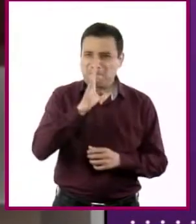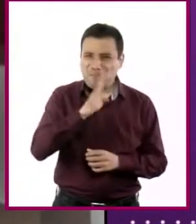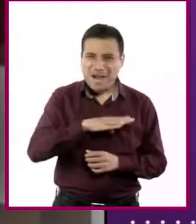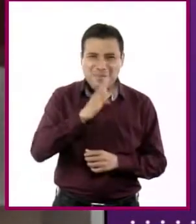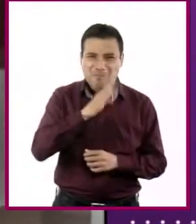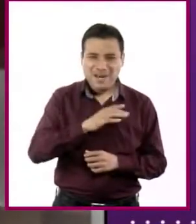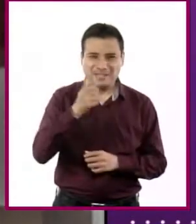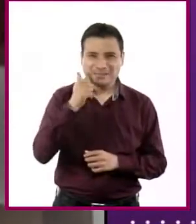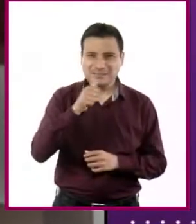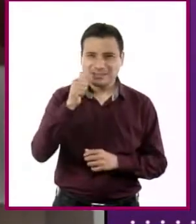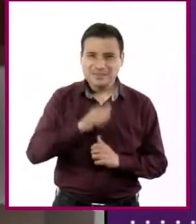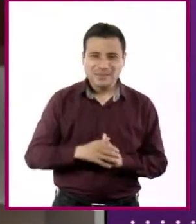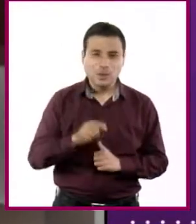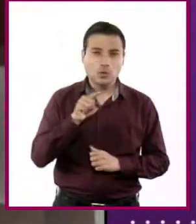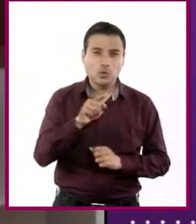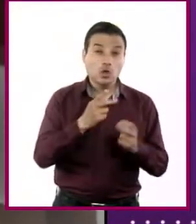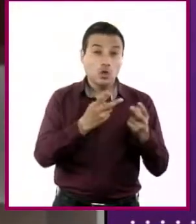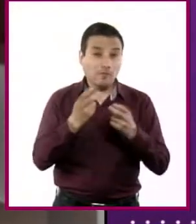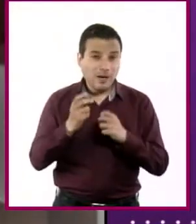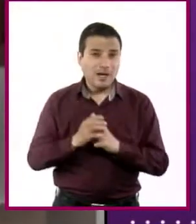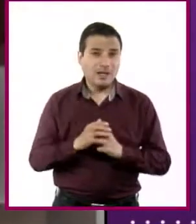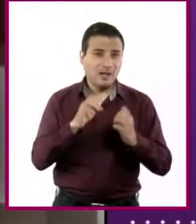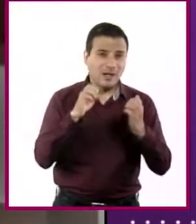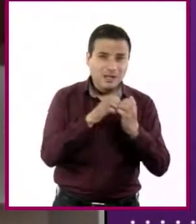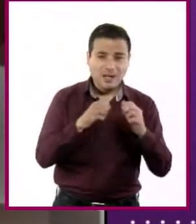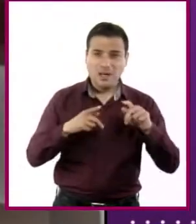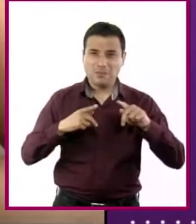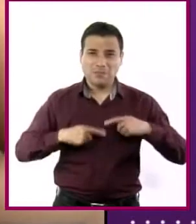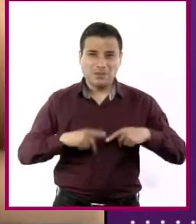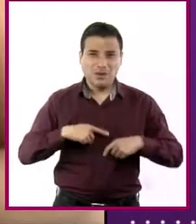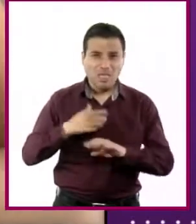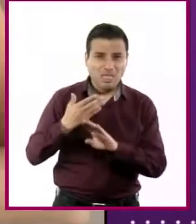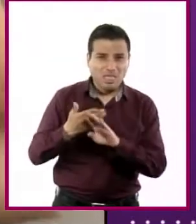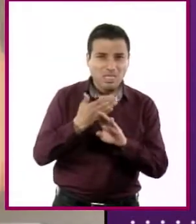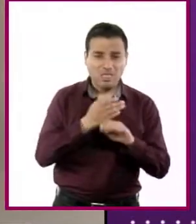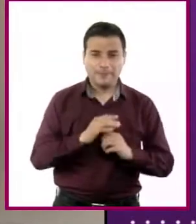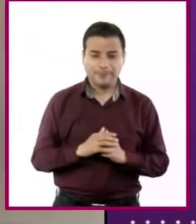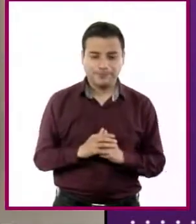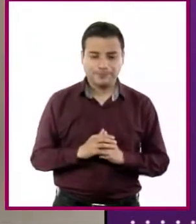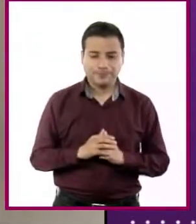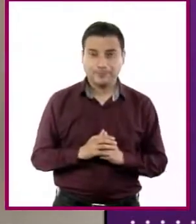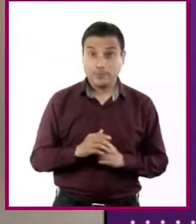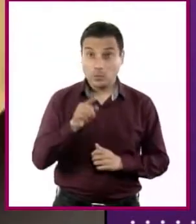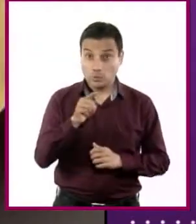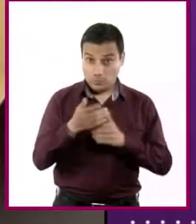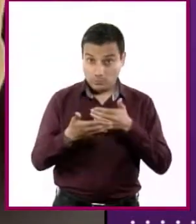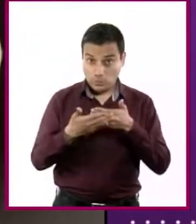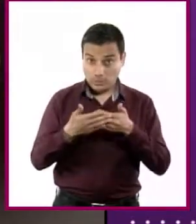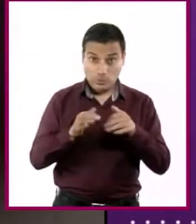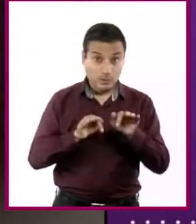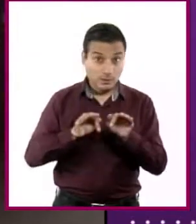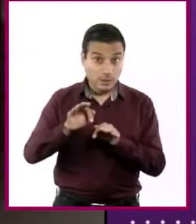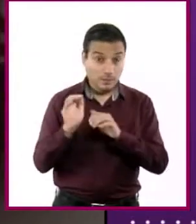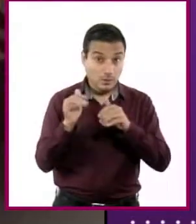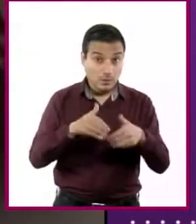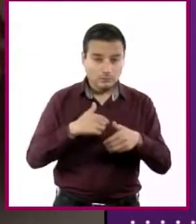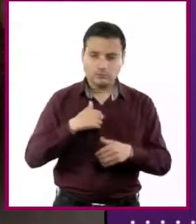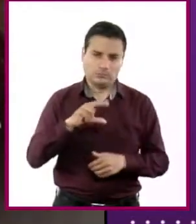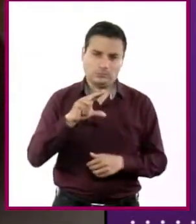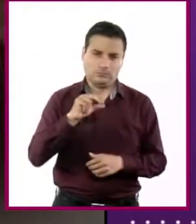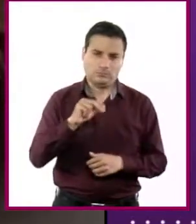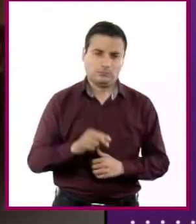rob, you cheat, you hurt people. Will you get a good job? No, I